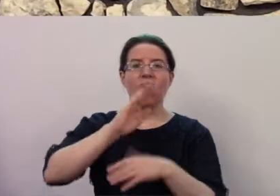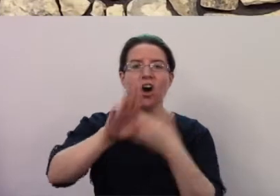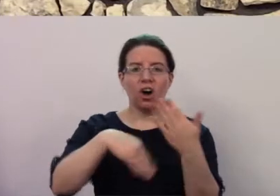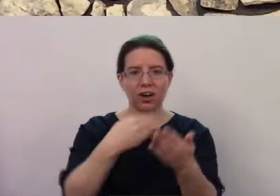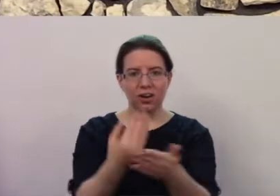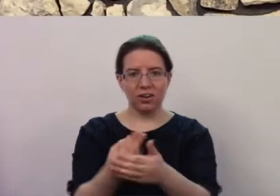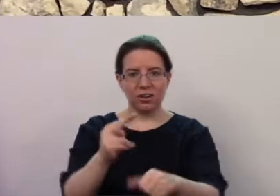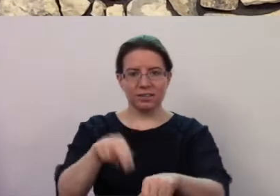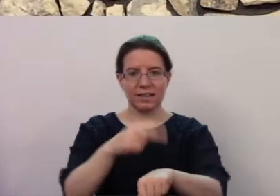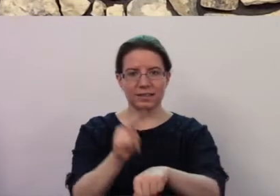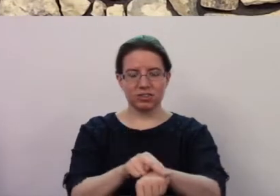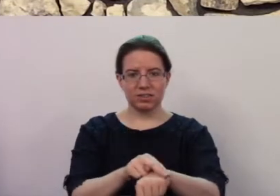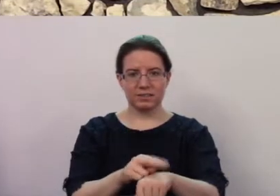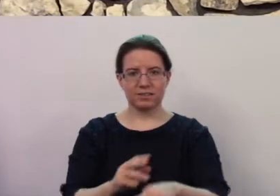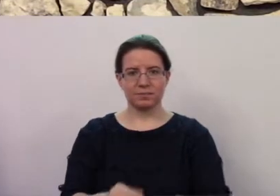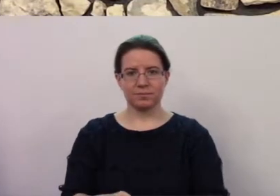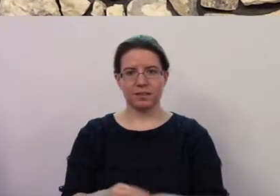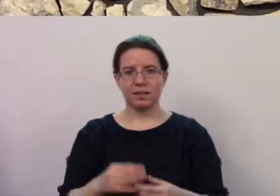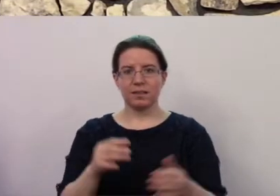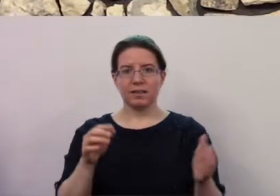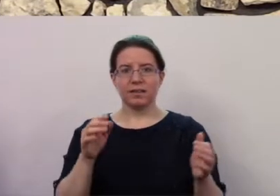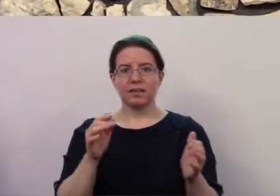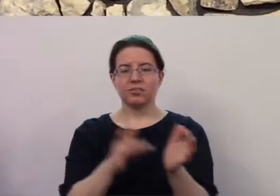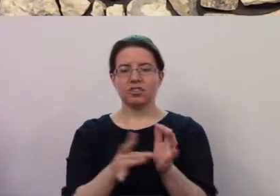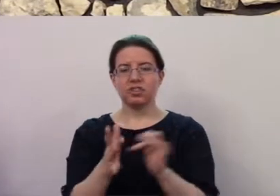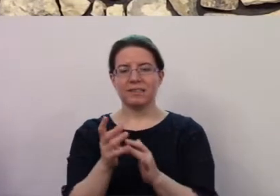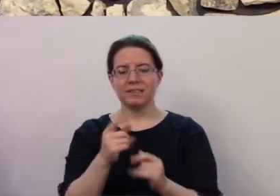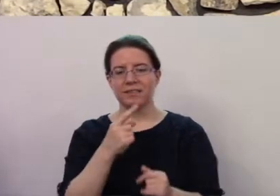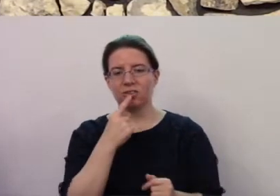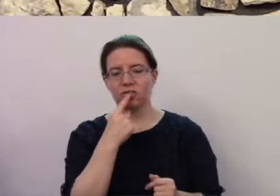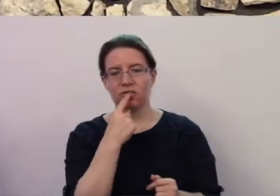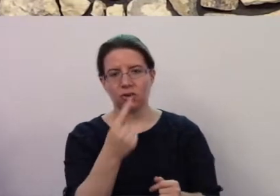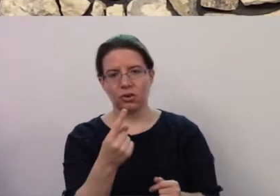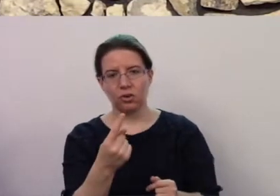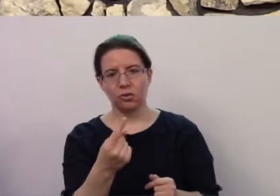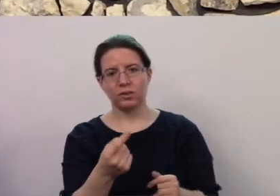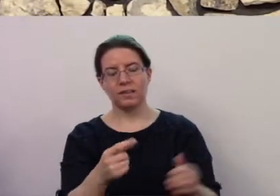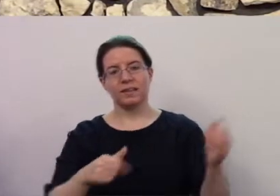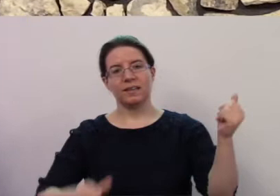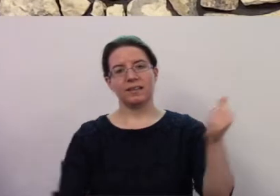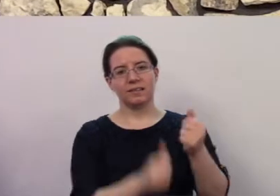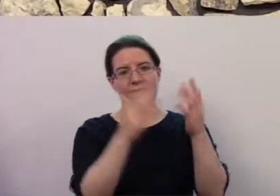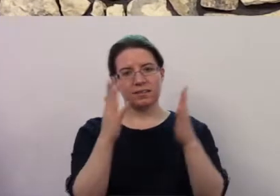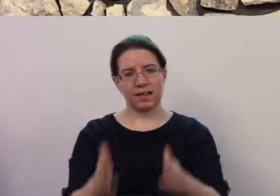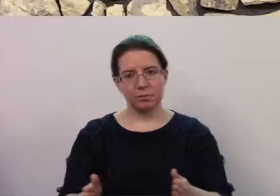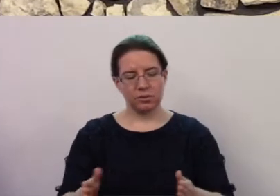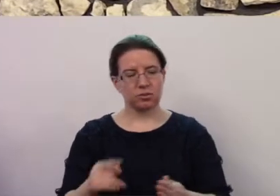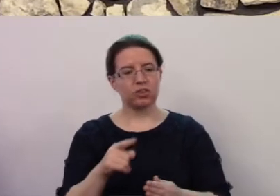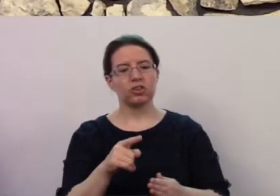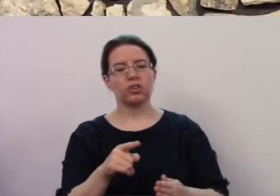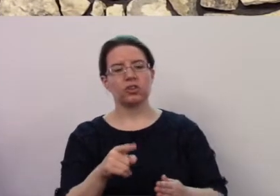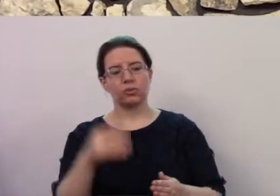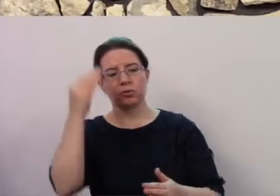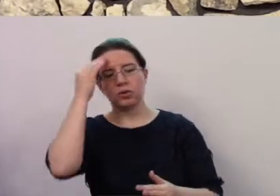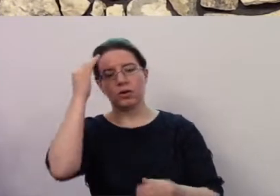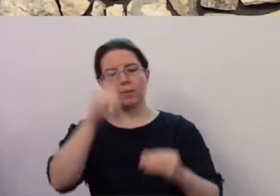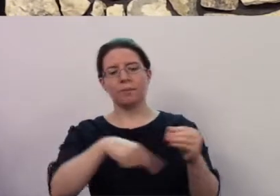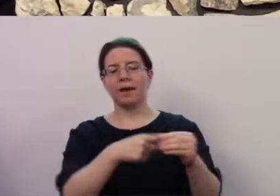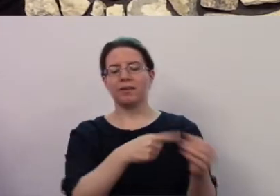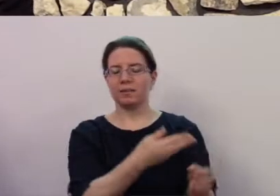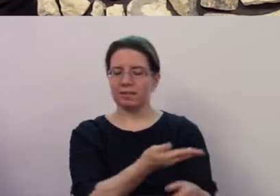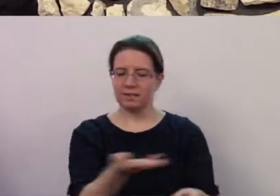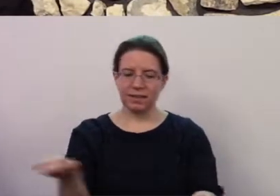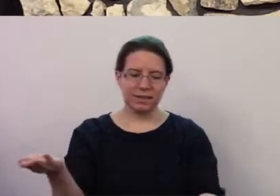Jerusalem. Amen. Hallelujah. And ye are witnesses of these things. And behold, I send the promise of my Father upon